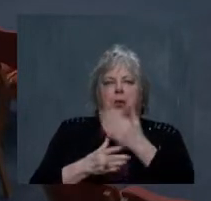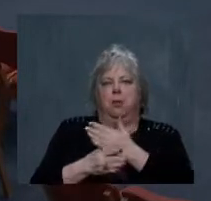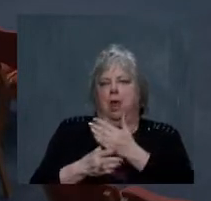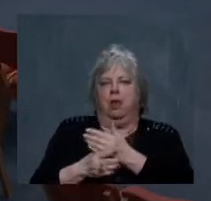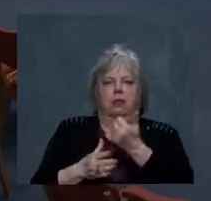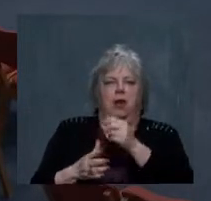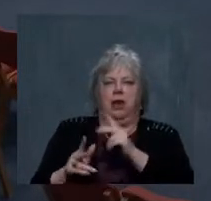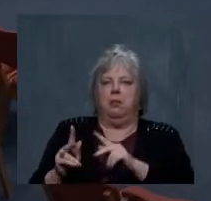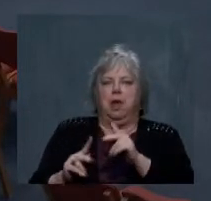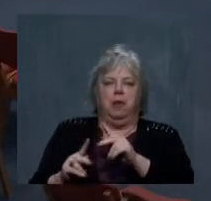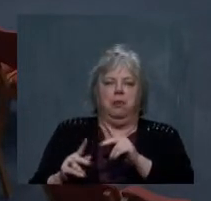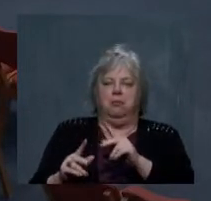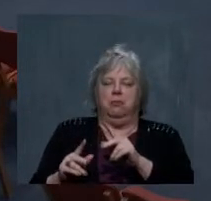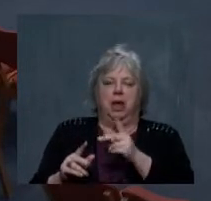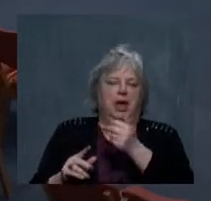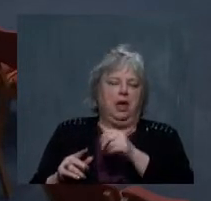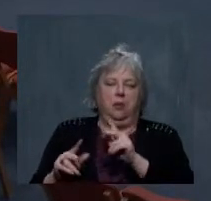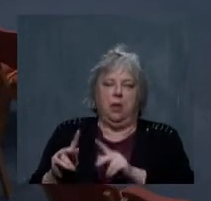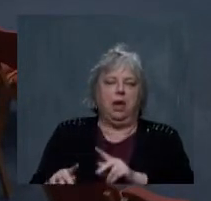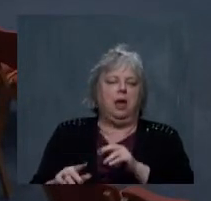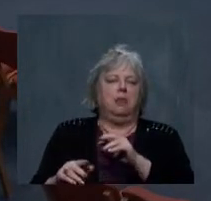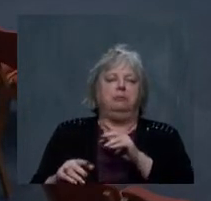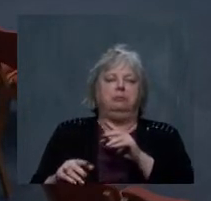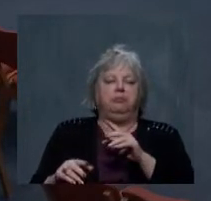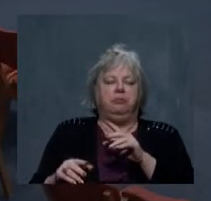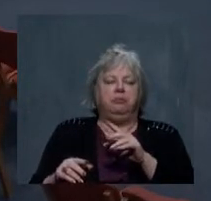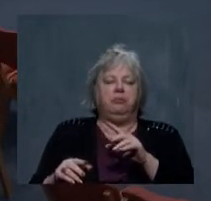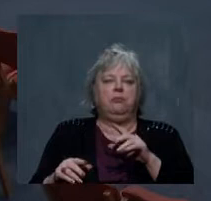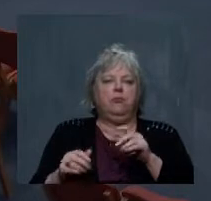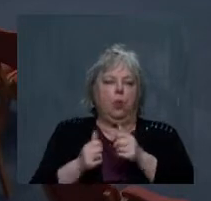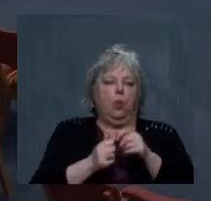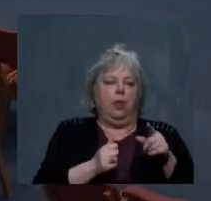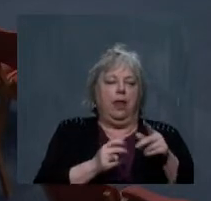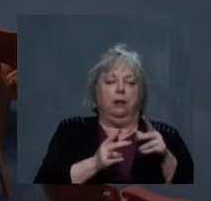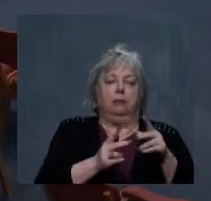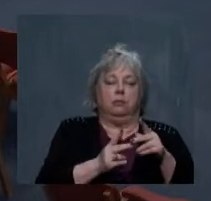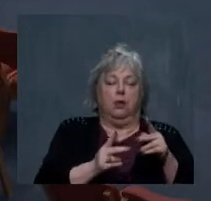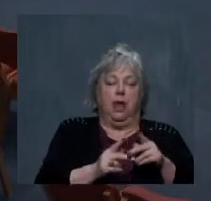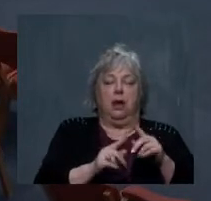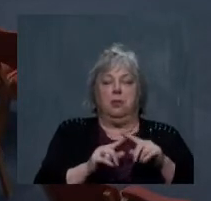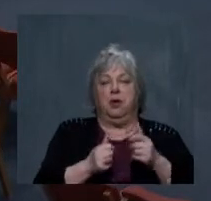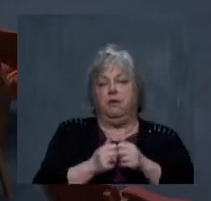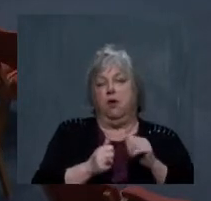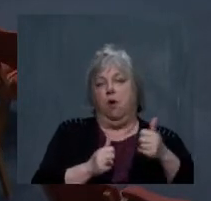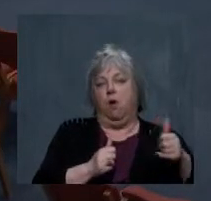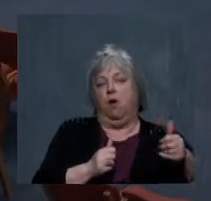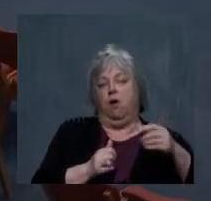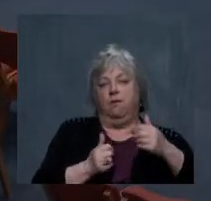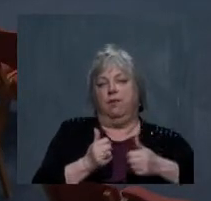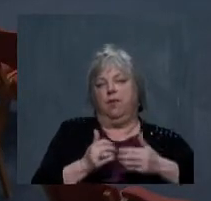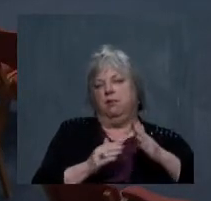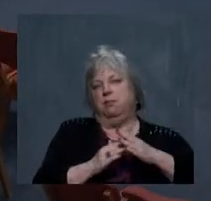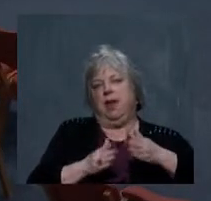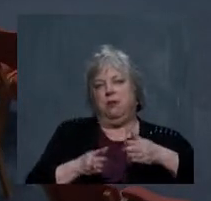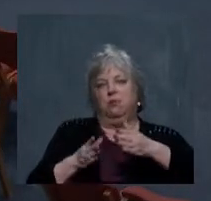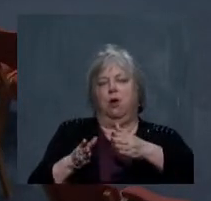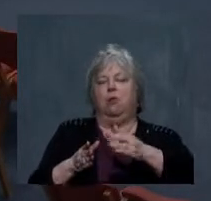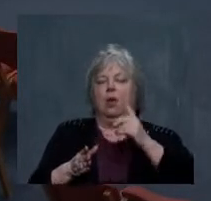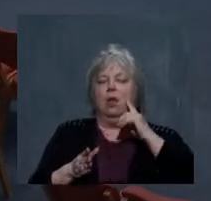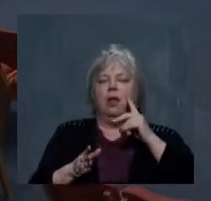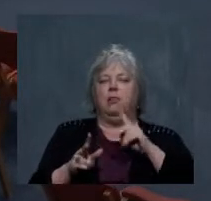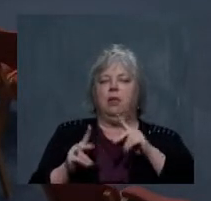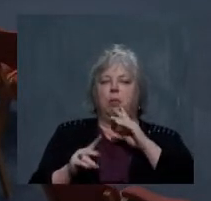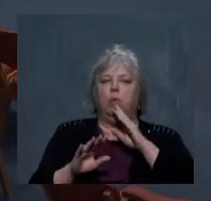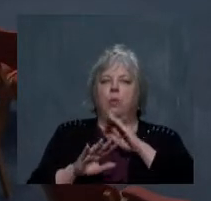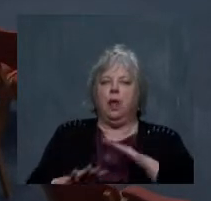it's located, to be honest. And being as far back as it is off the beaten path, I believe it would give them, you know, kind of keep people calm.